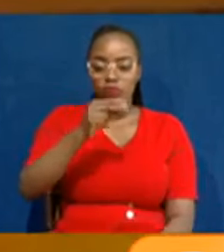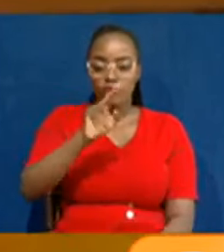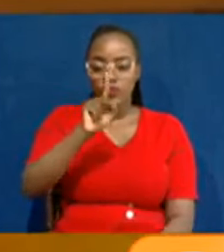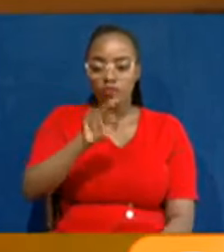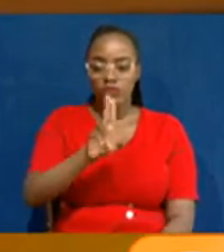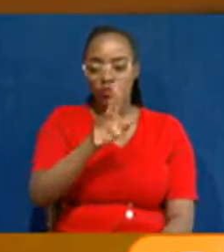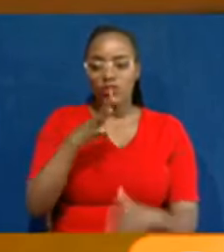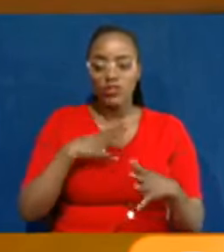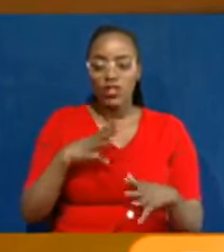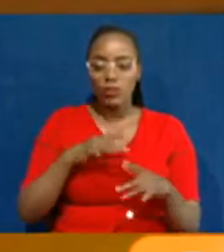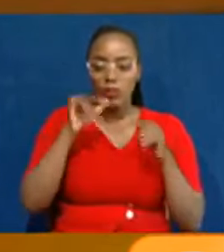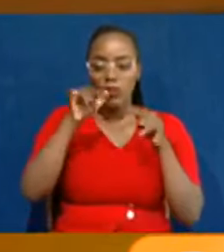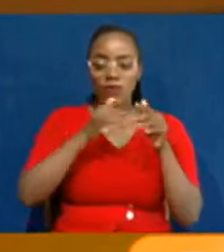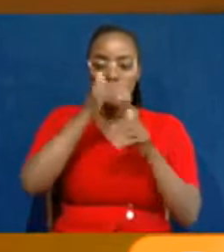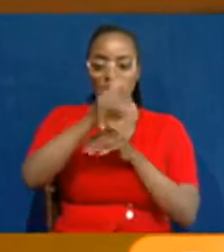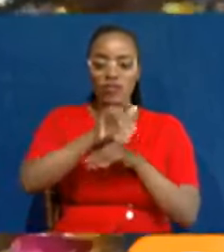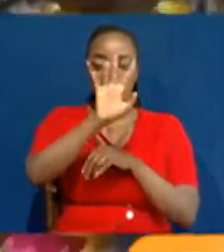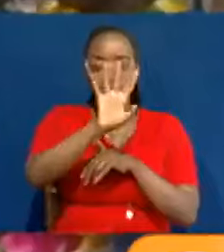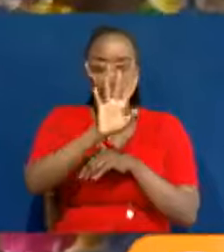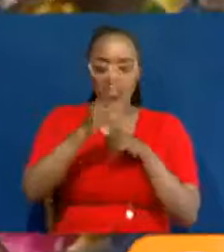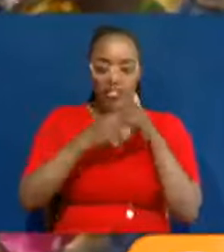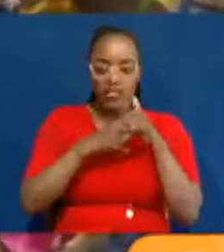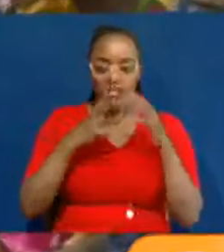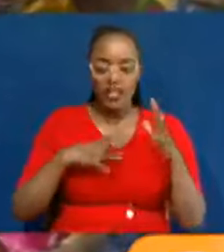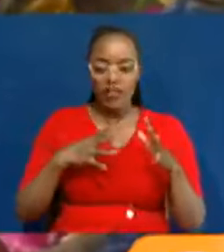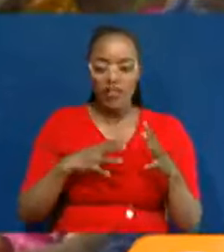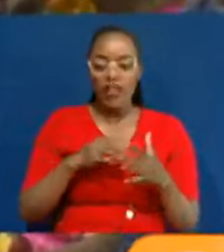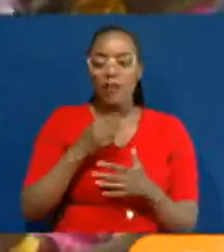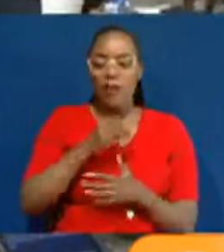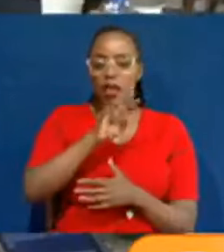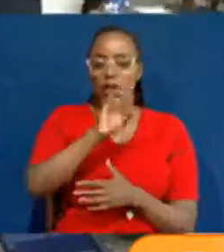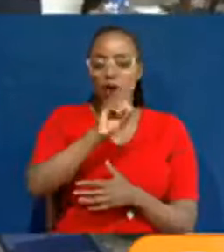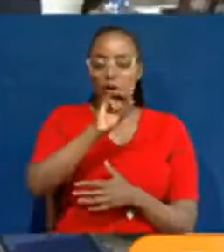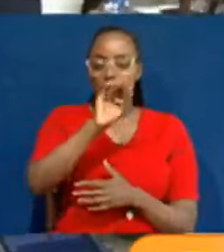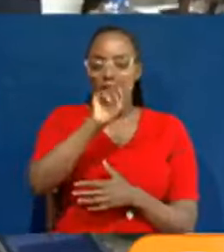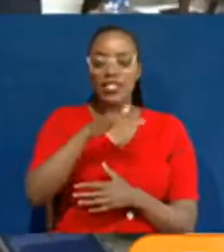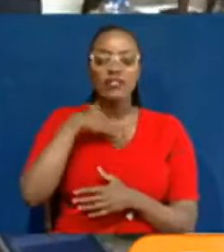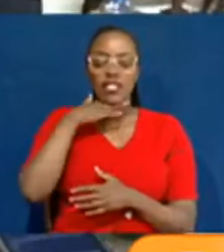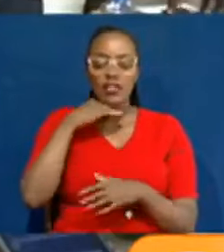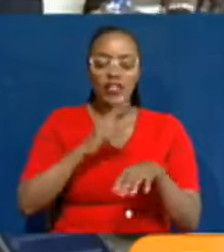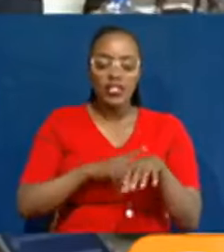persons present after the 57th accused person, Mary Charombita, died in custody at the